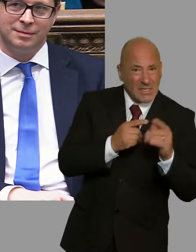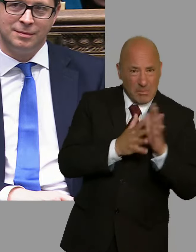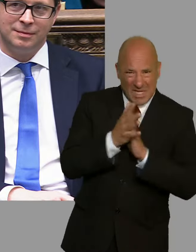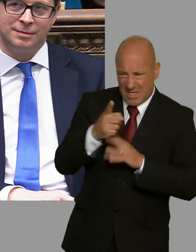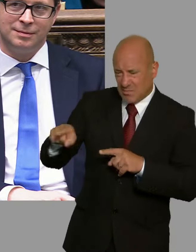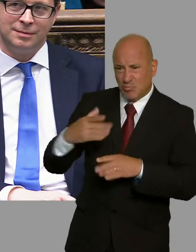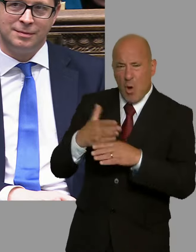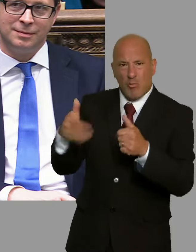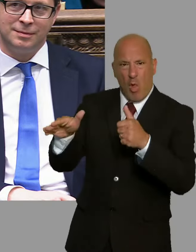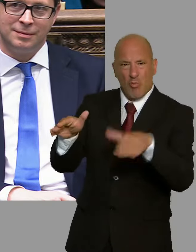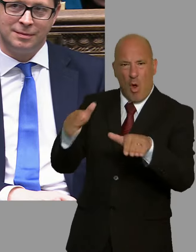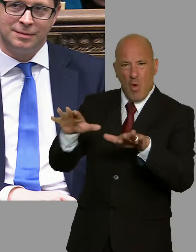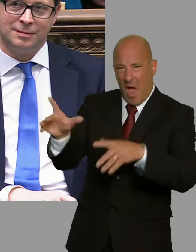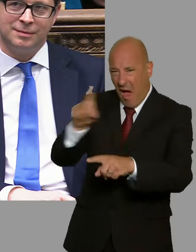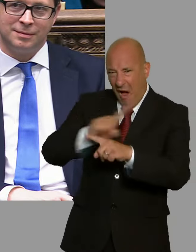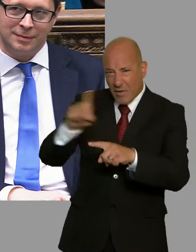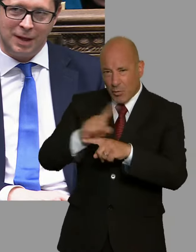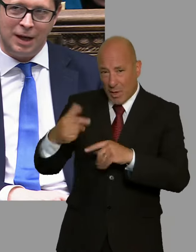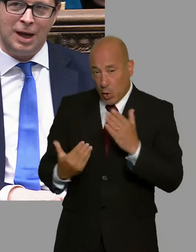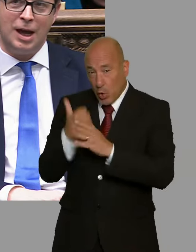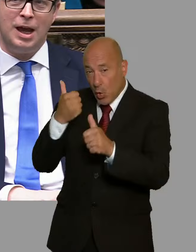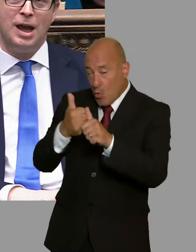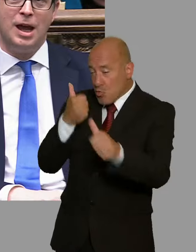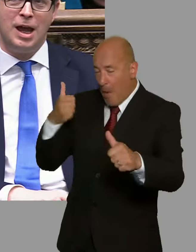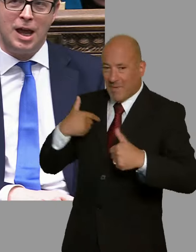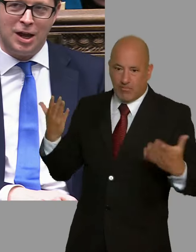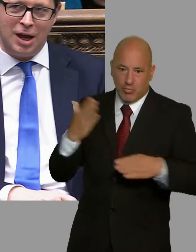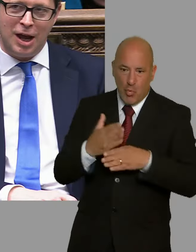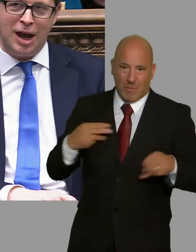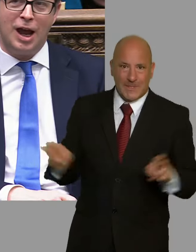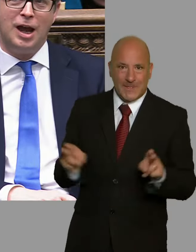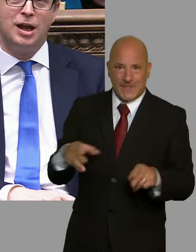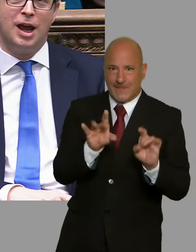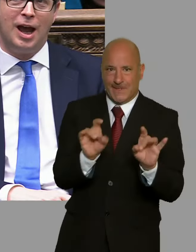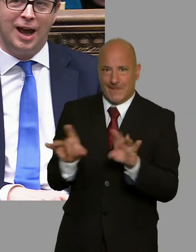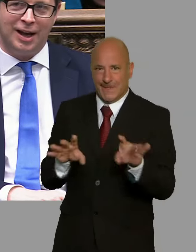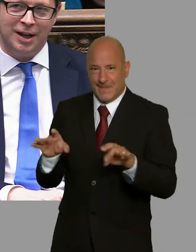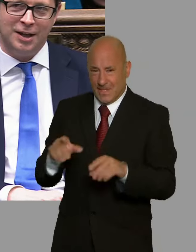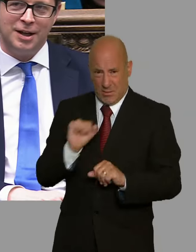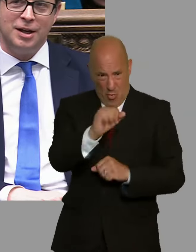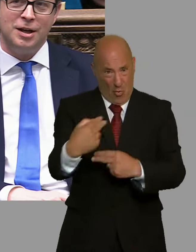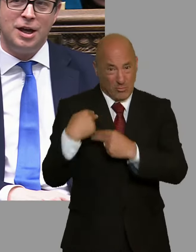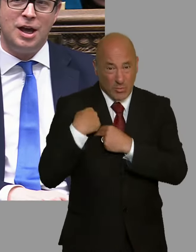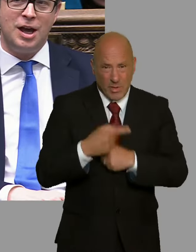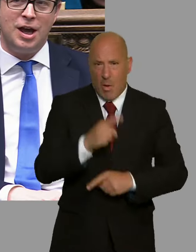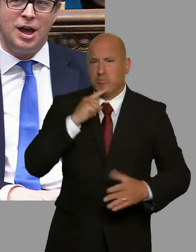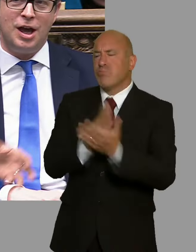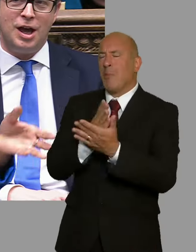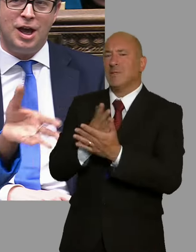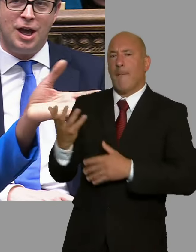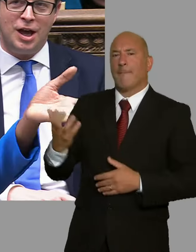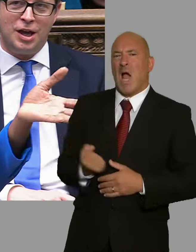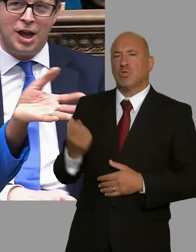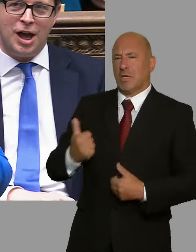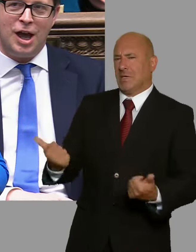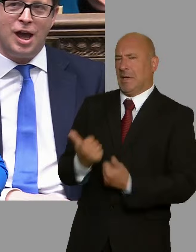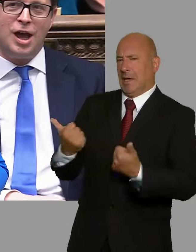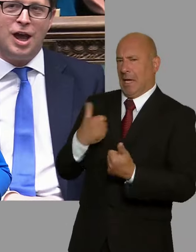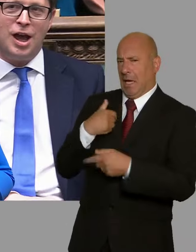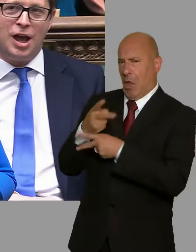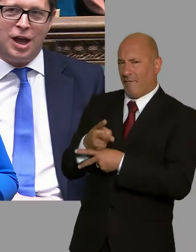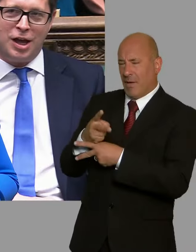He can't see them, but they all look sick just hearing what it is he's going to do. So let's wait until... Oh, yes, they're